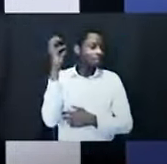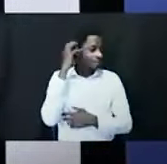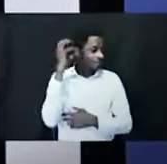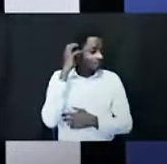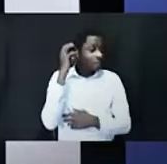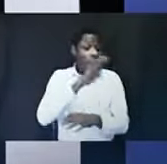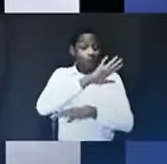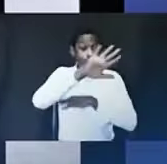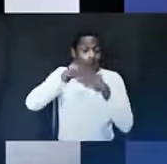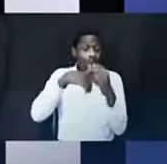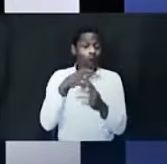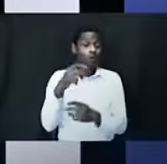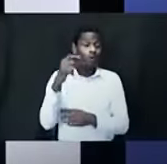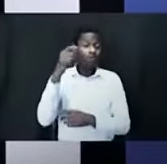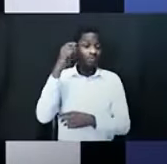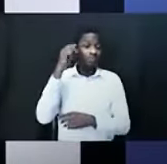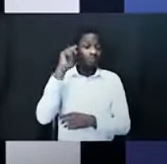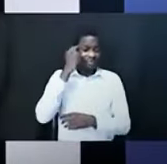And